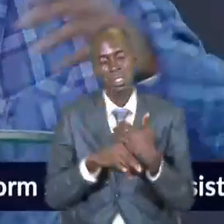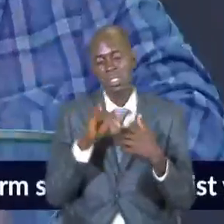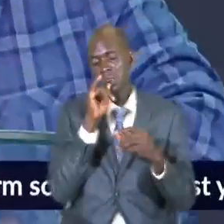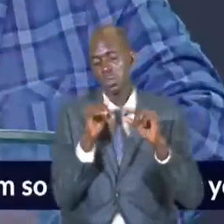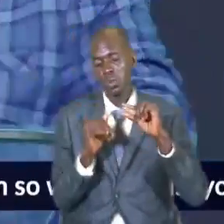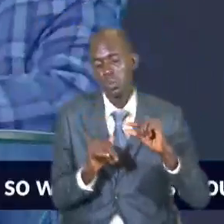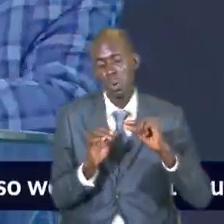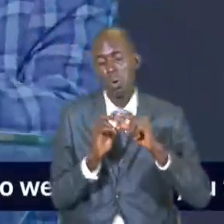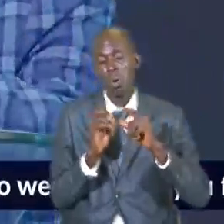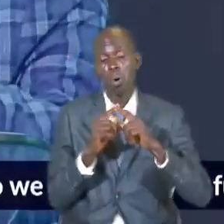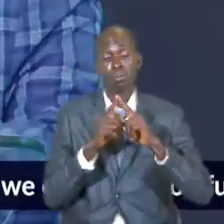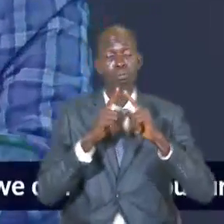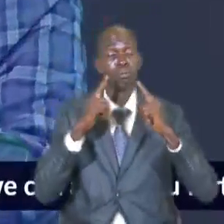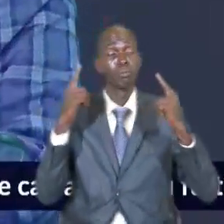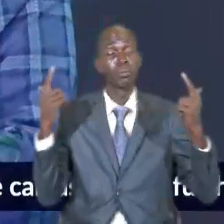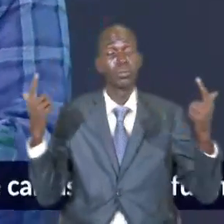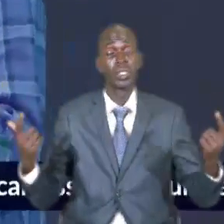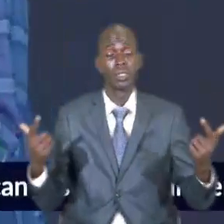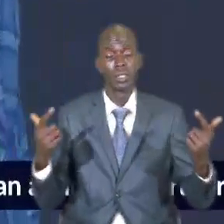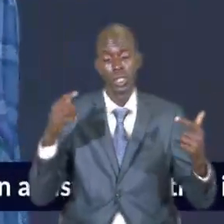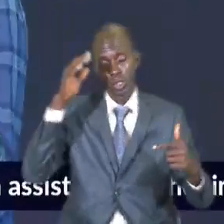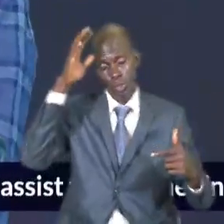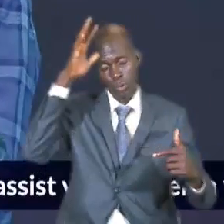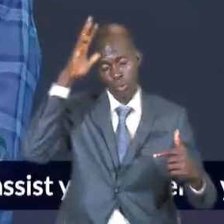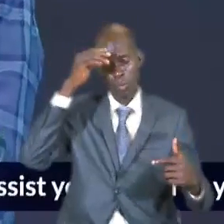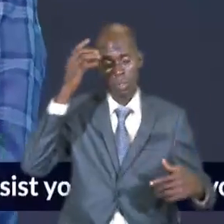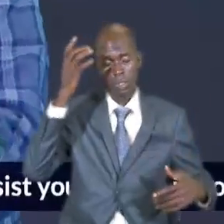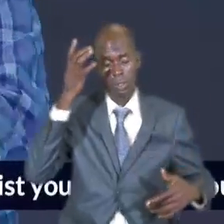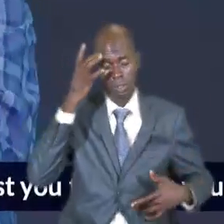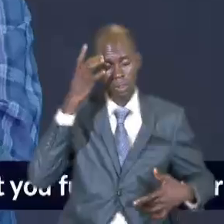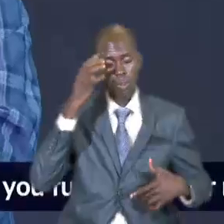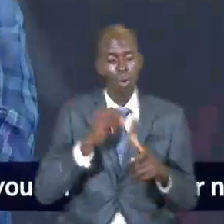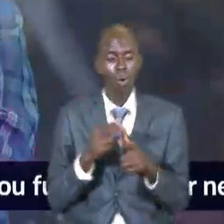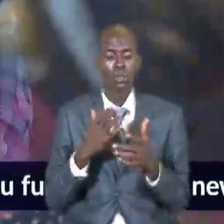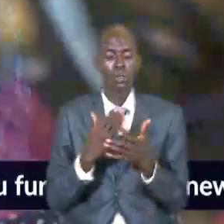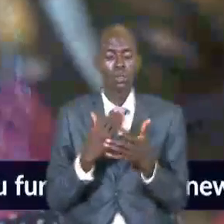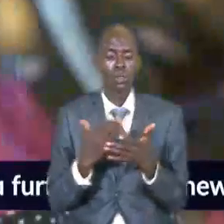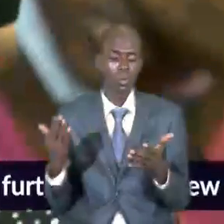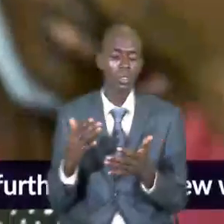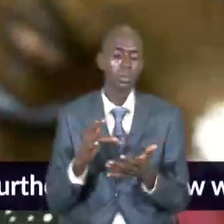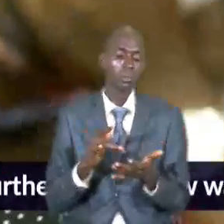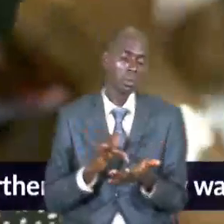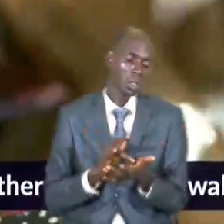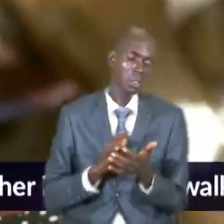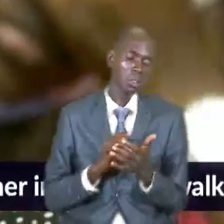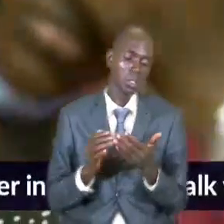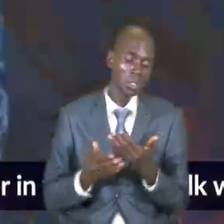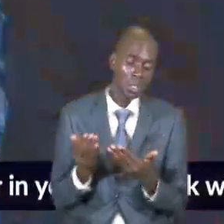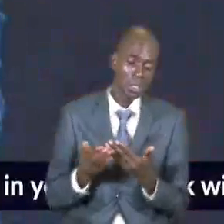big, whether it's incurable or whether it is something treatable, I pray, Lord, tonight in your